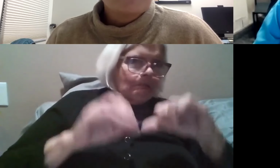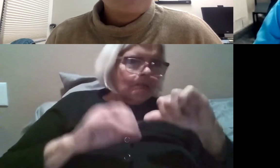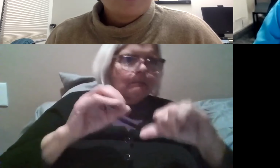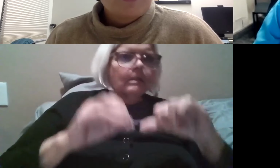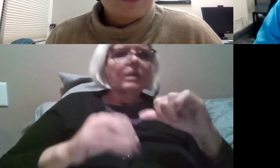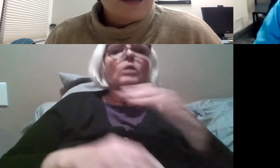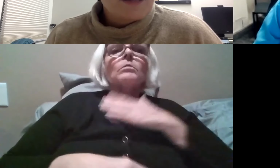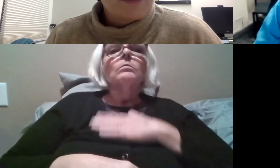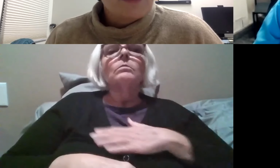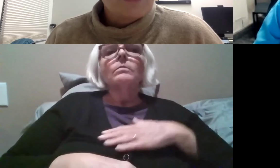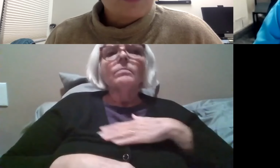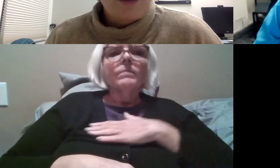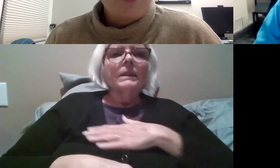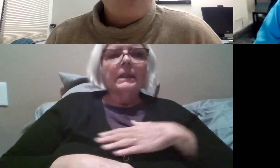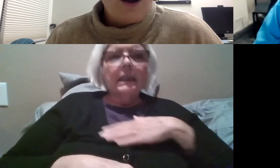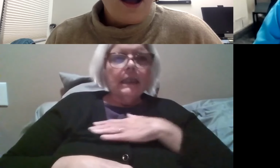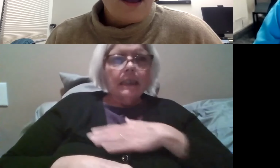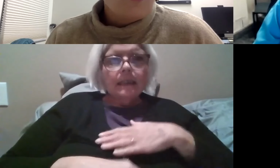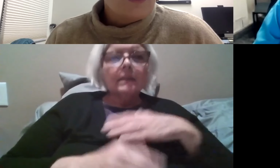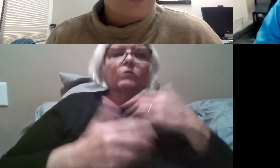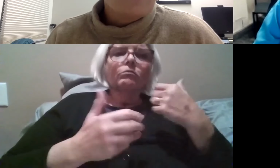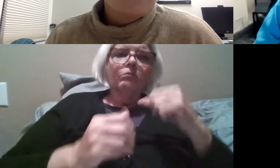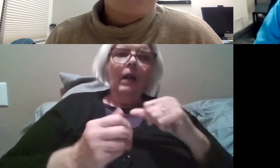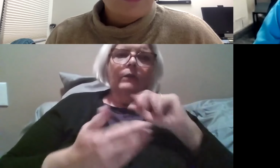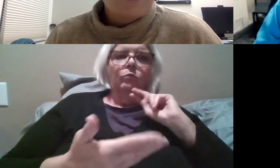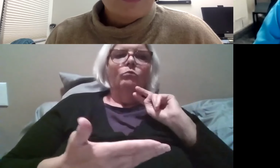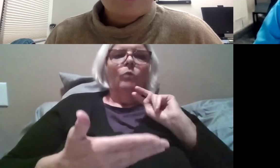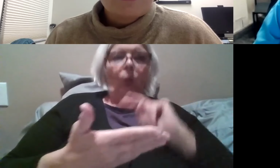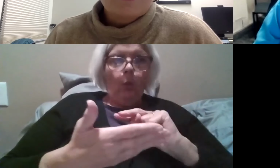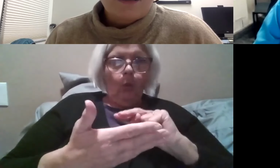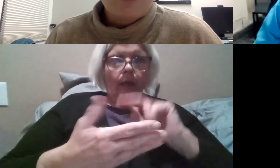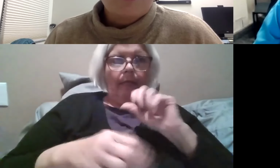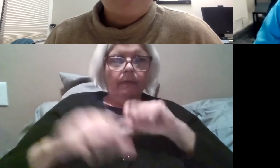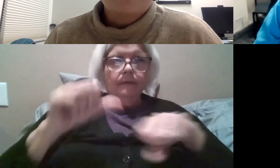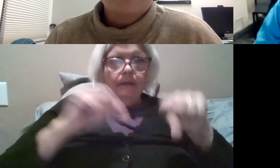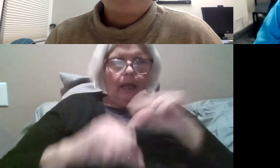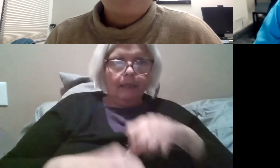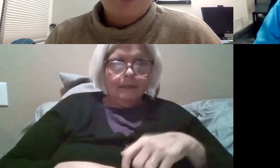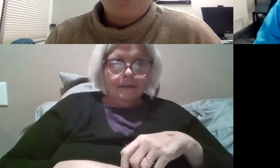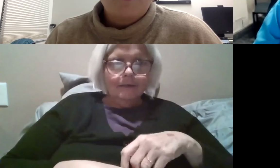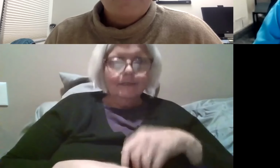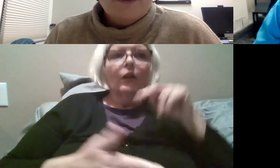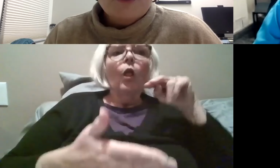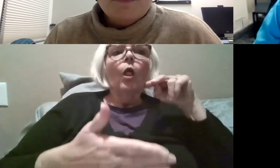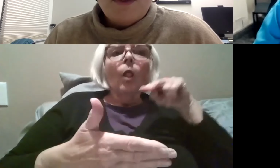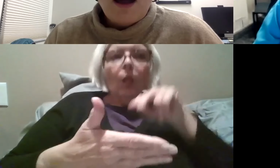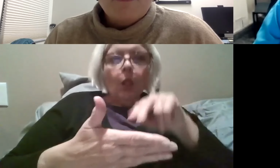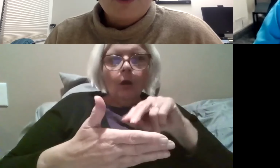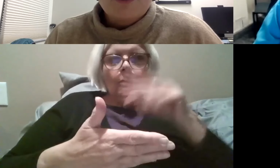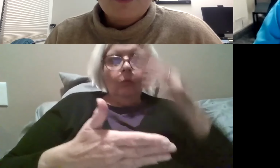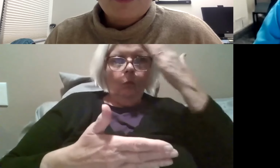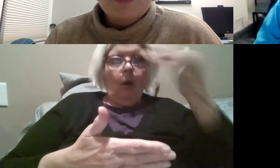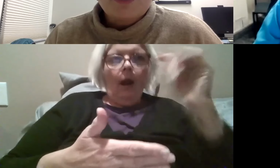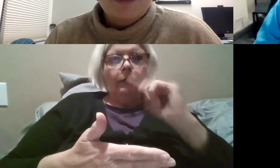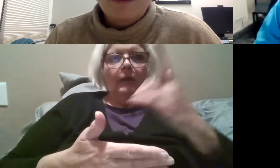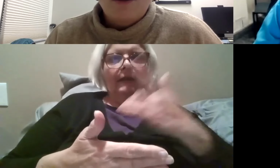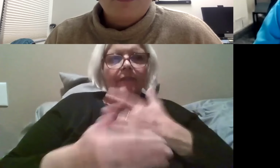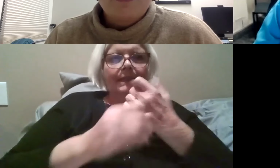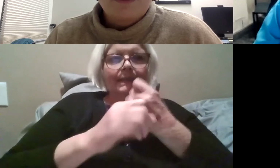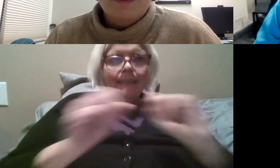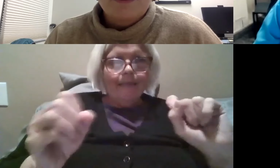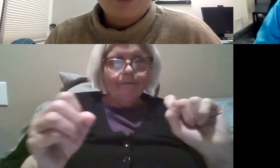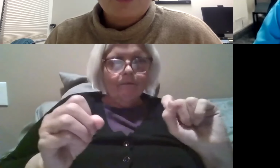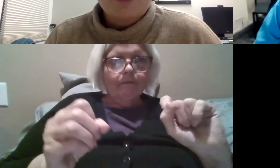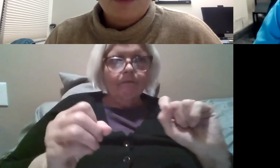kind of scientifically explain why we feel like this is safe and effective. And your physician can